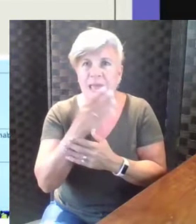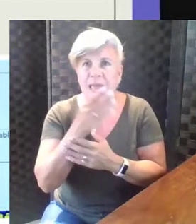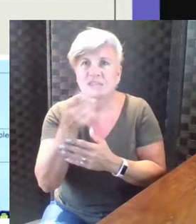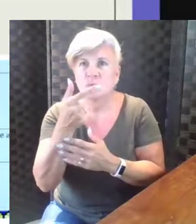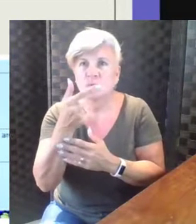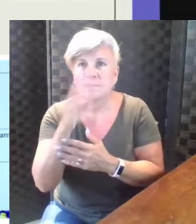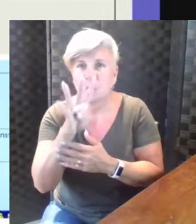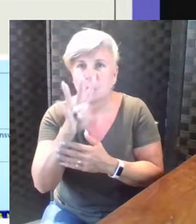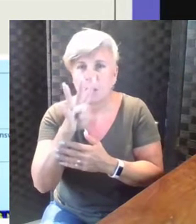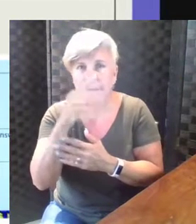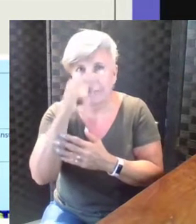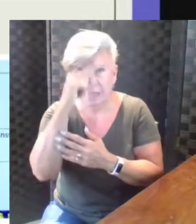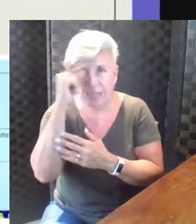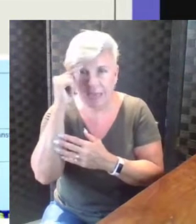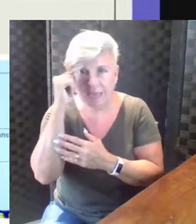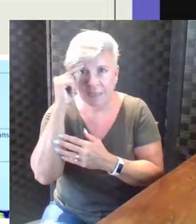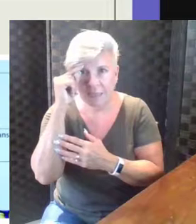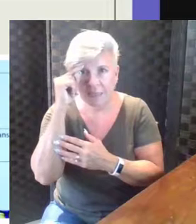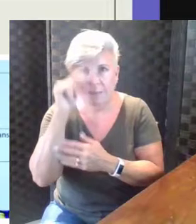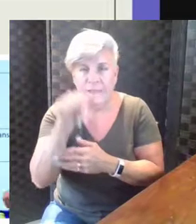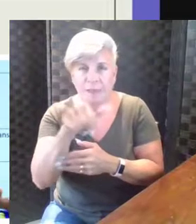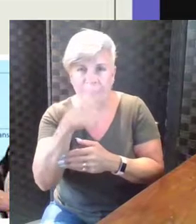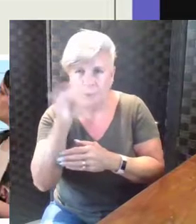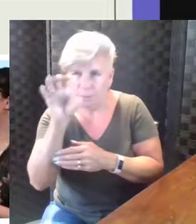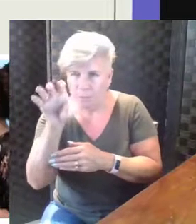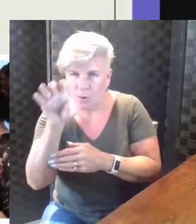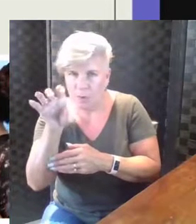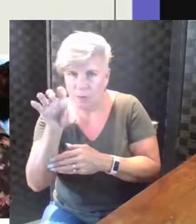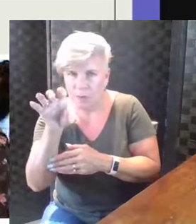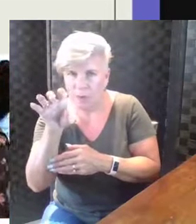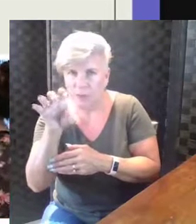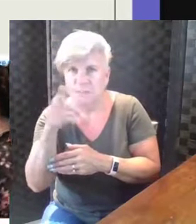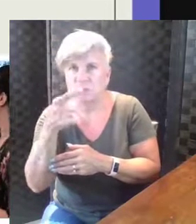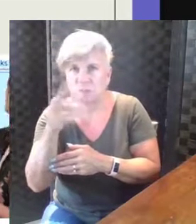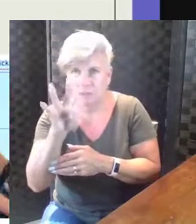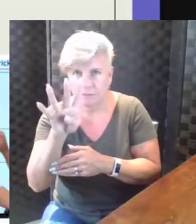And 24 black bricks. So the other part is